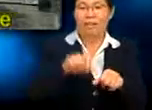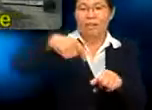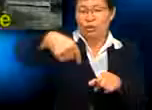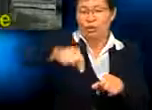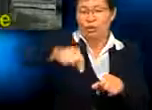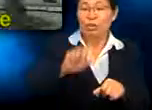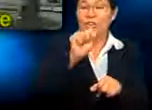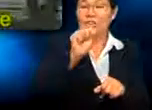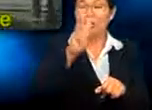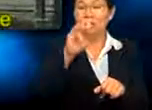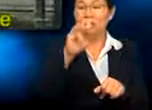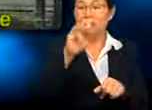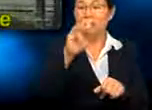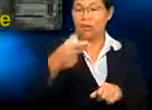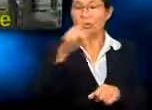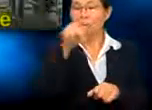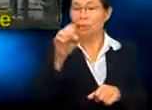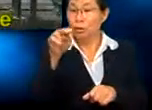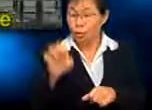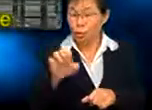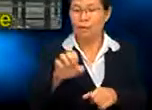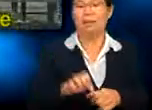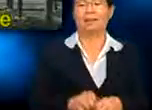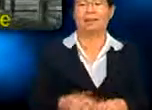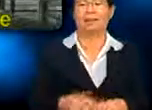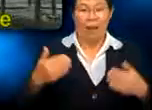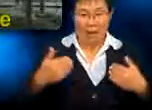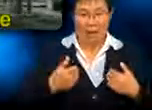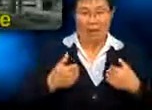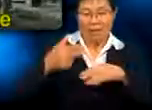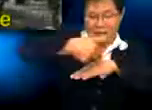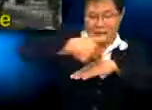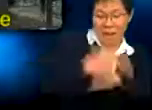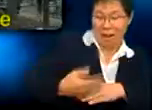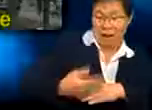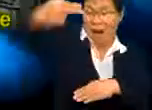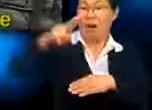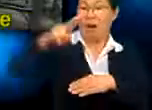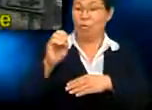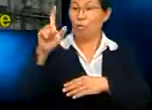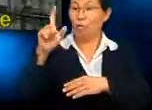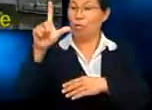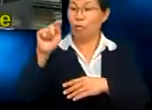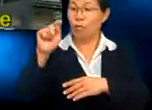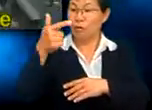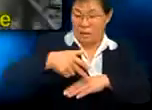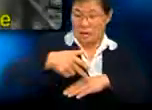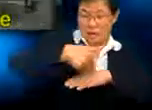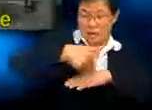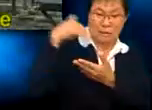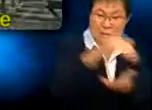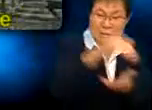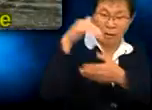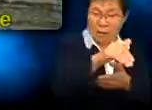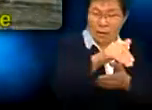switch zone. The switch zone, in turn, sends the high voltage supply of electricity